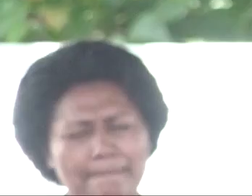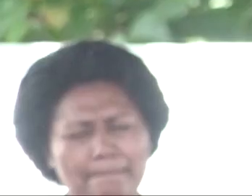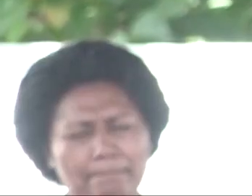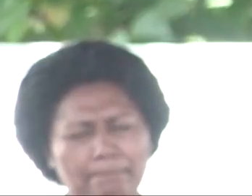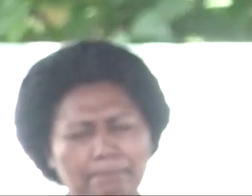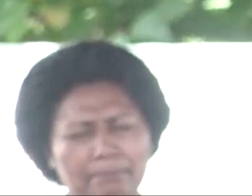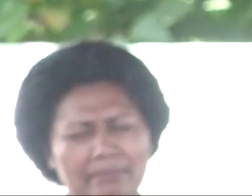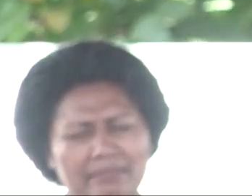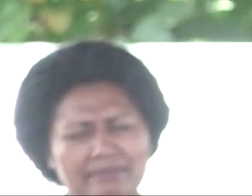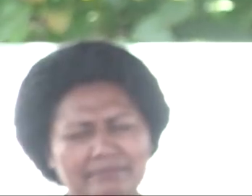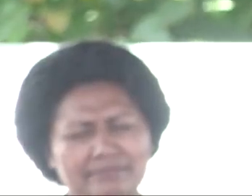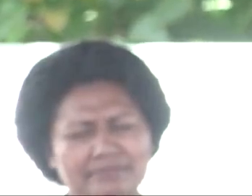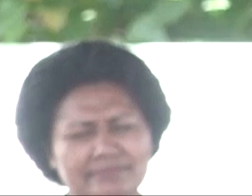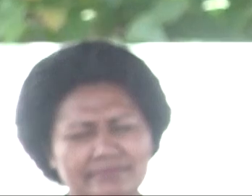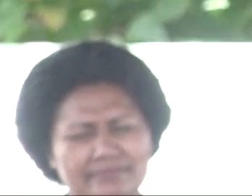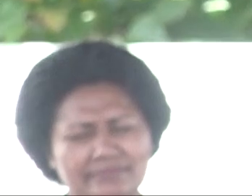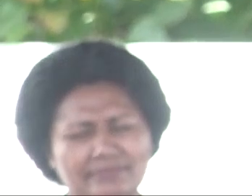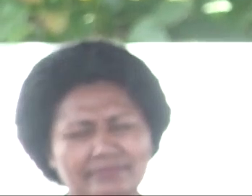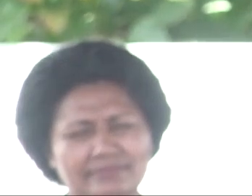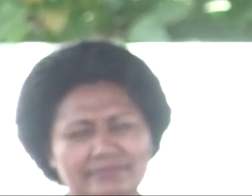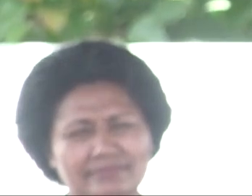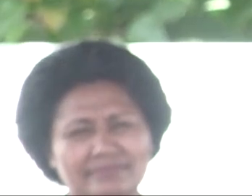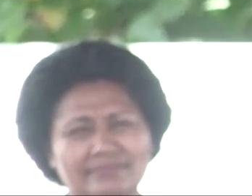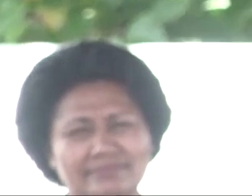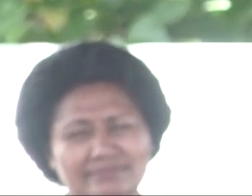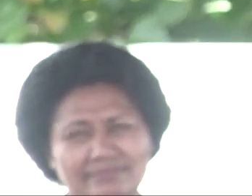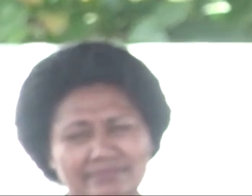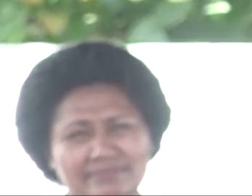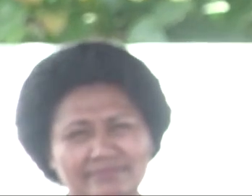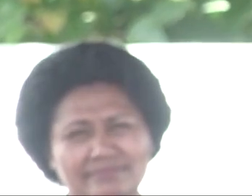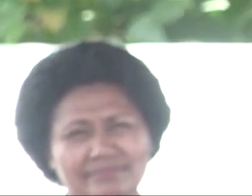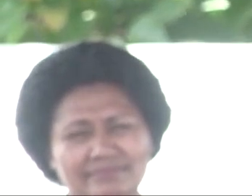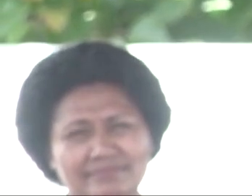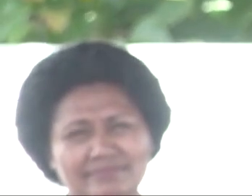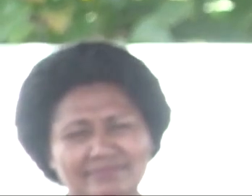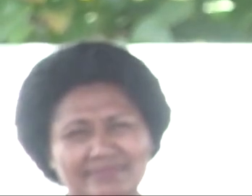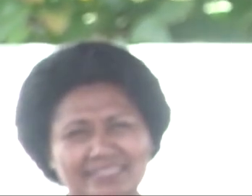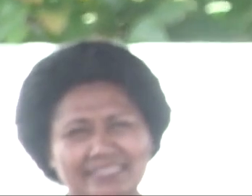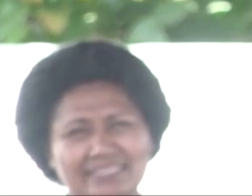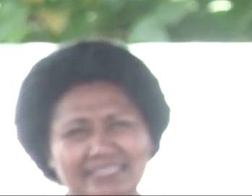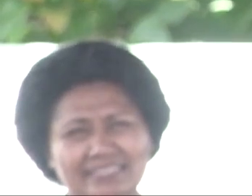hope that your crossing over the seas was an unforgettable and an exciting experience.